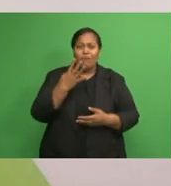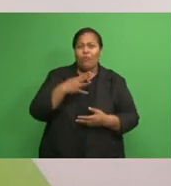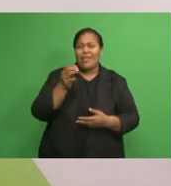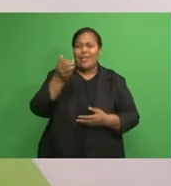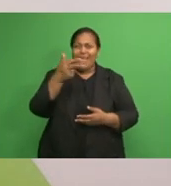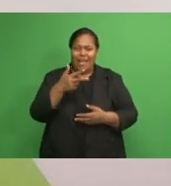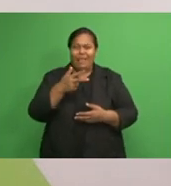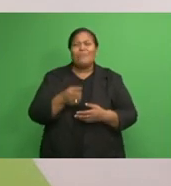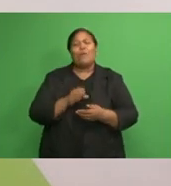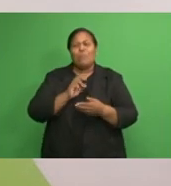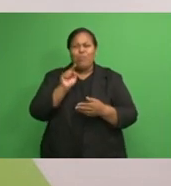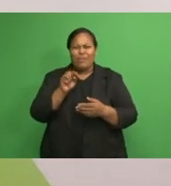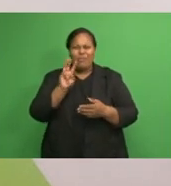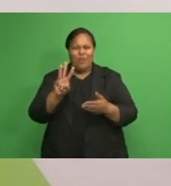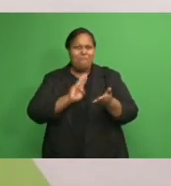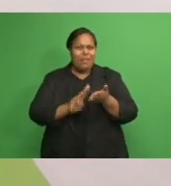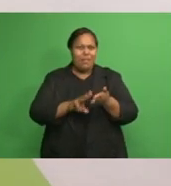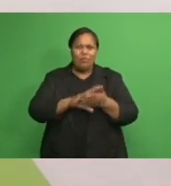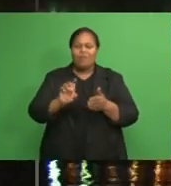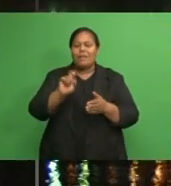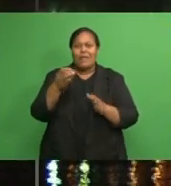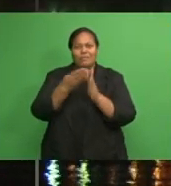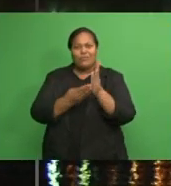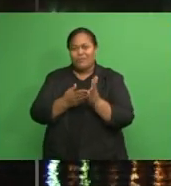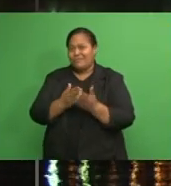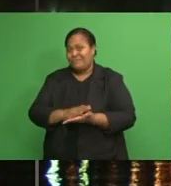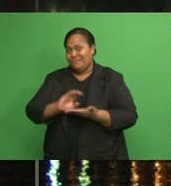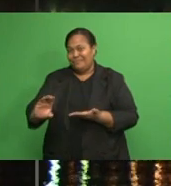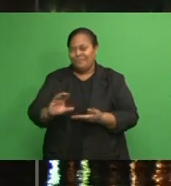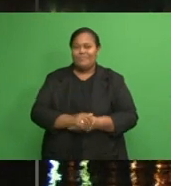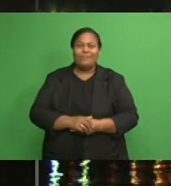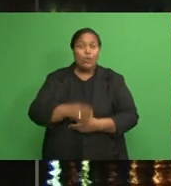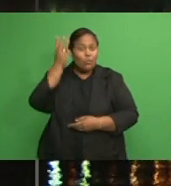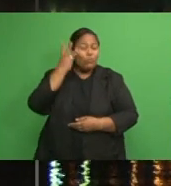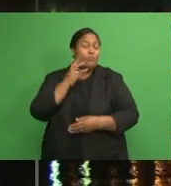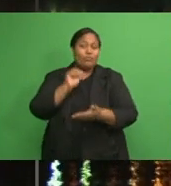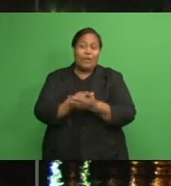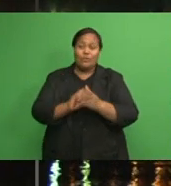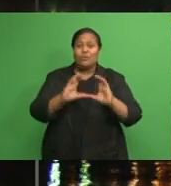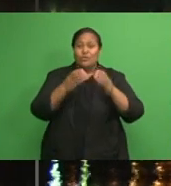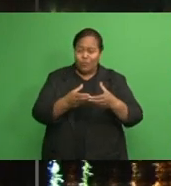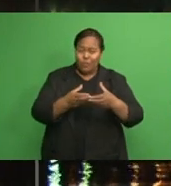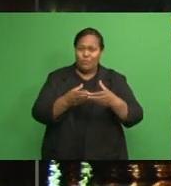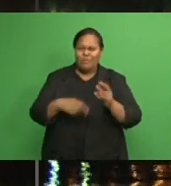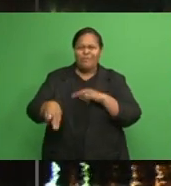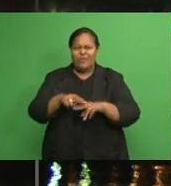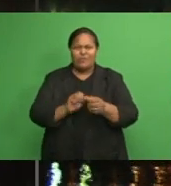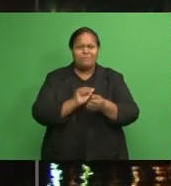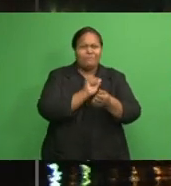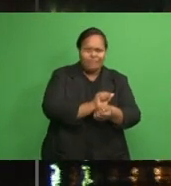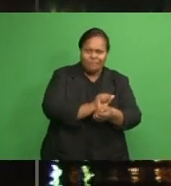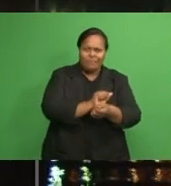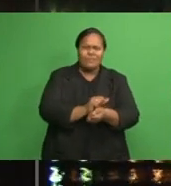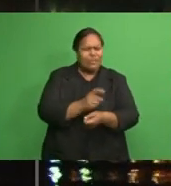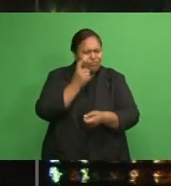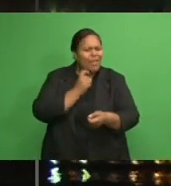the next budget. Lena Rees, FBC News. Women's rights groups want the Fiji Corrections Service to reconsider their